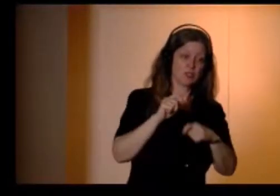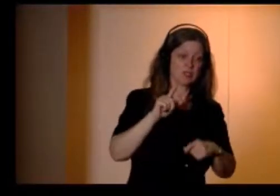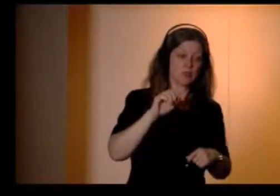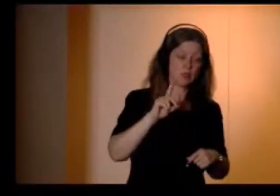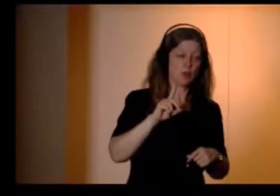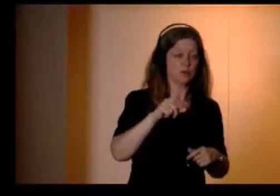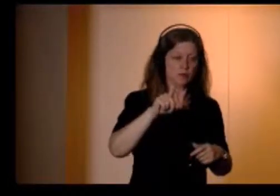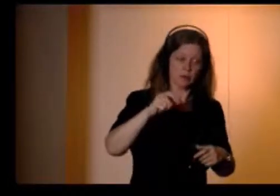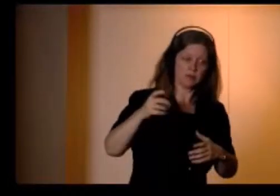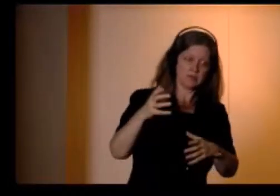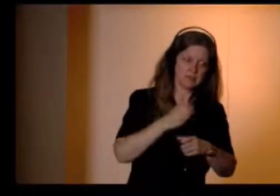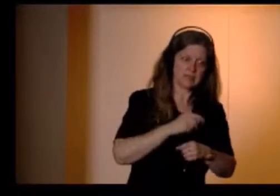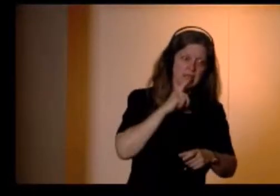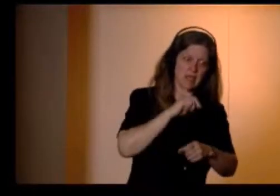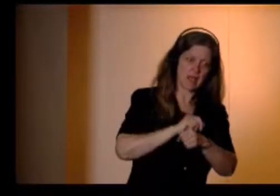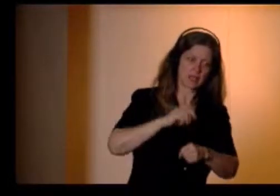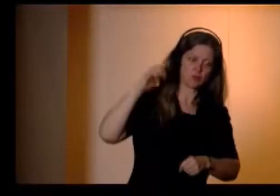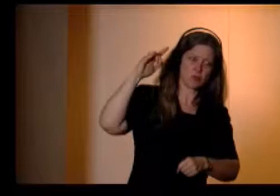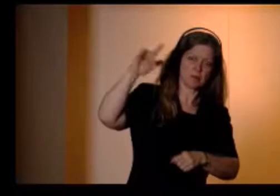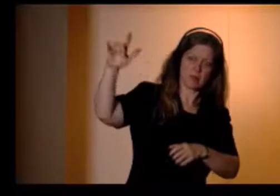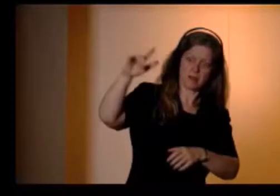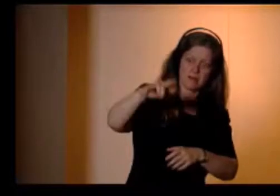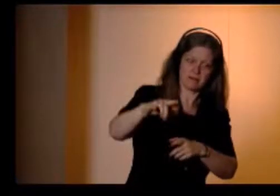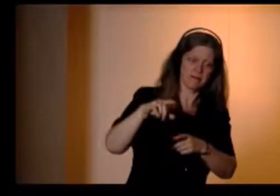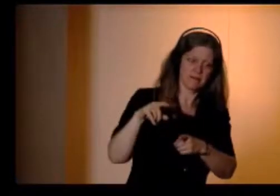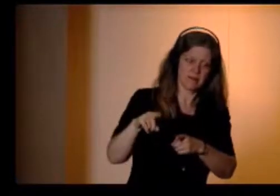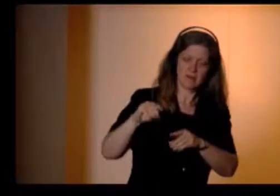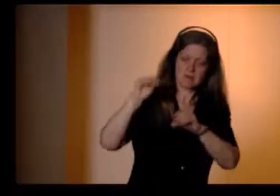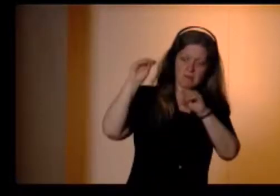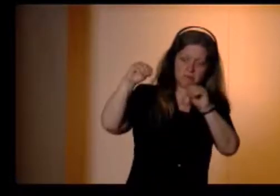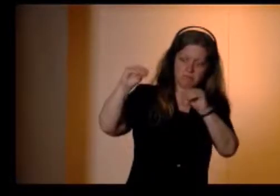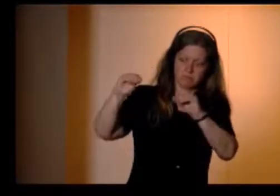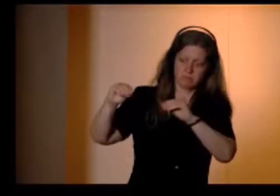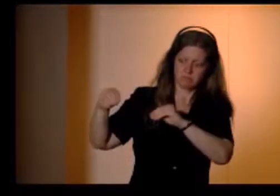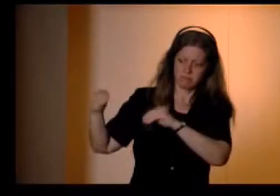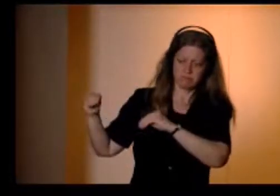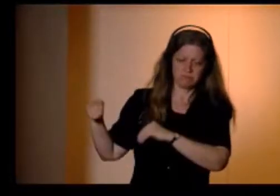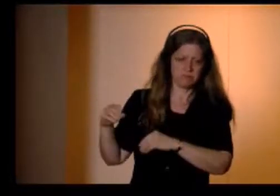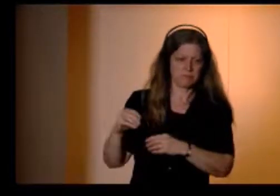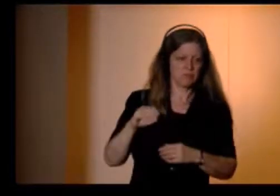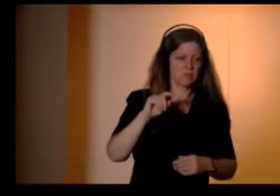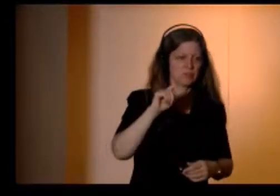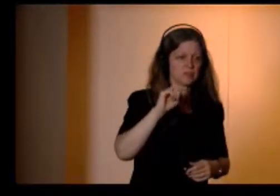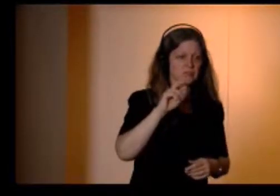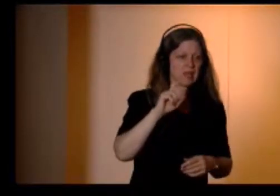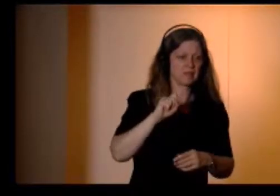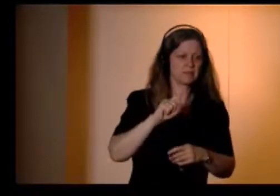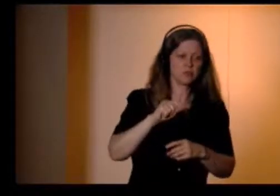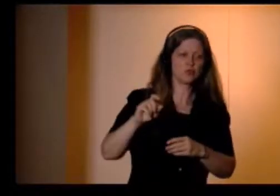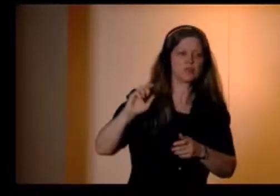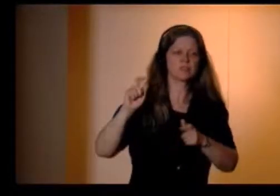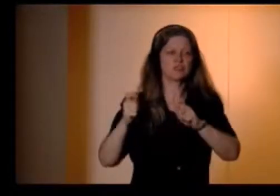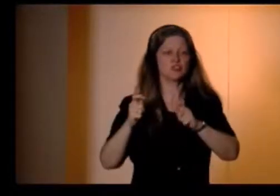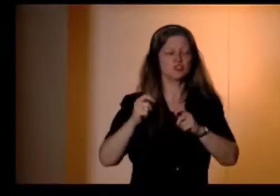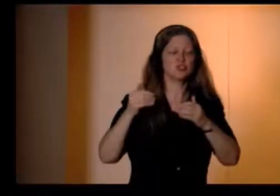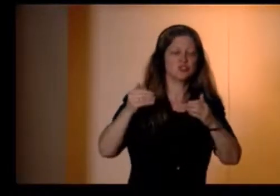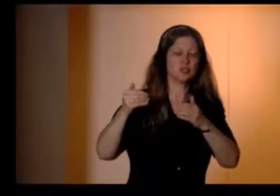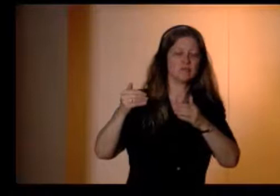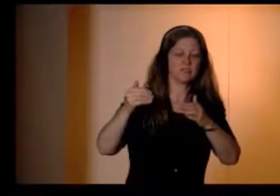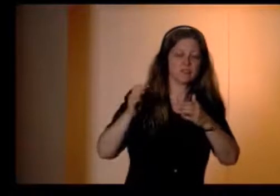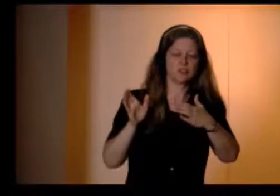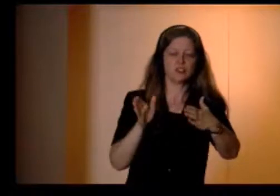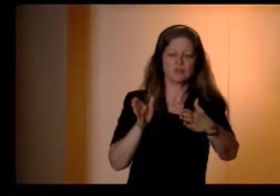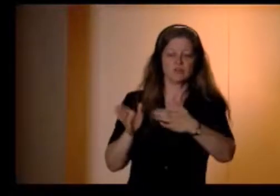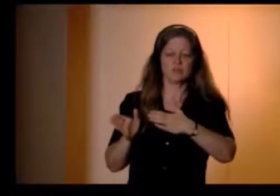large passenger airplane and you need to outfit it with these tanks so that you can shift the load in the